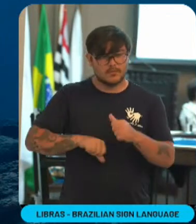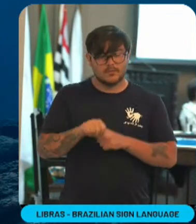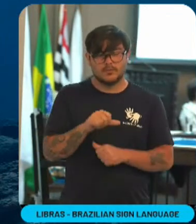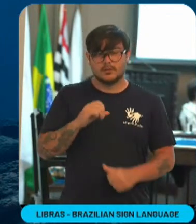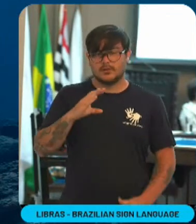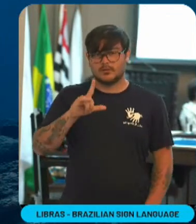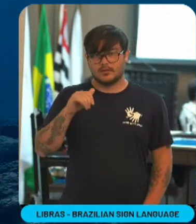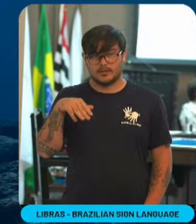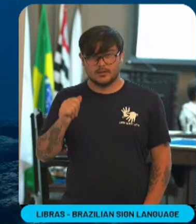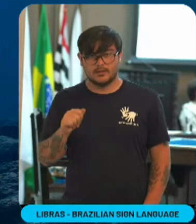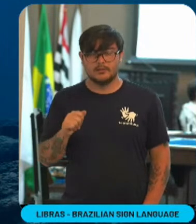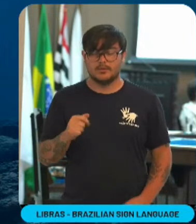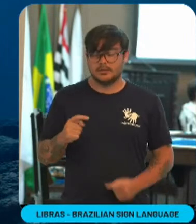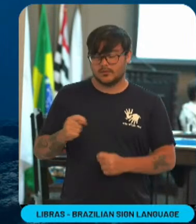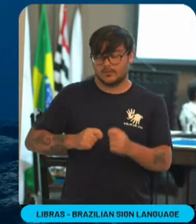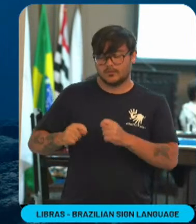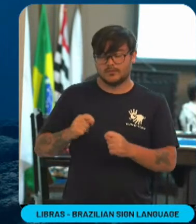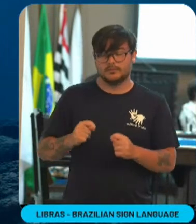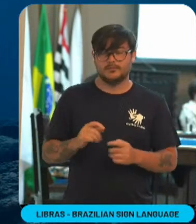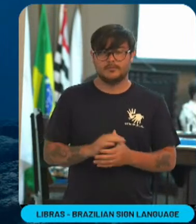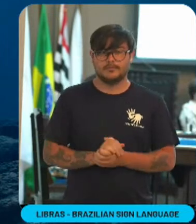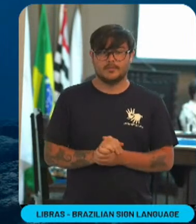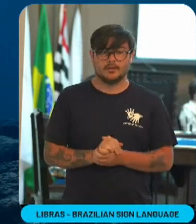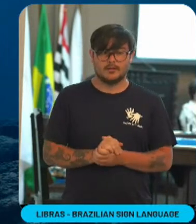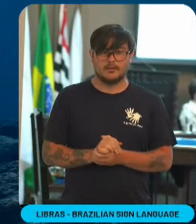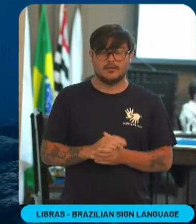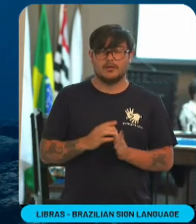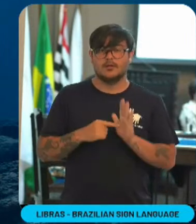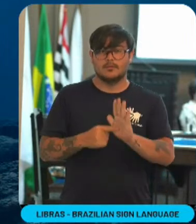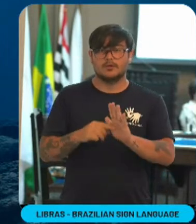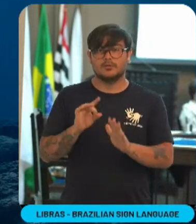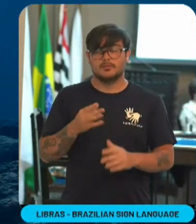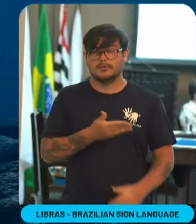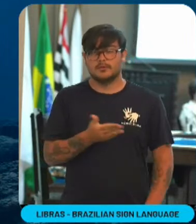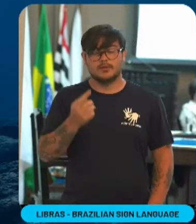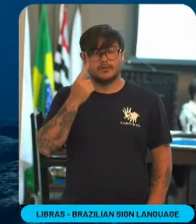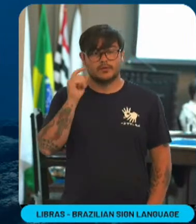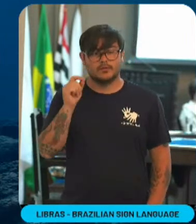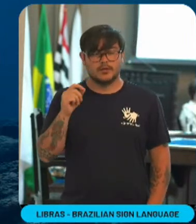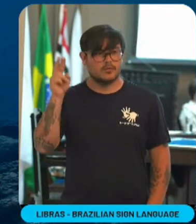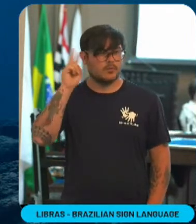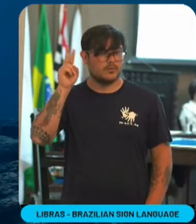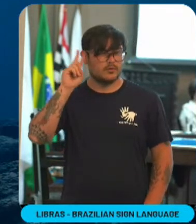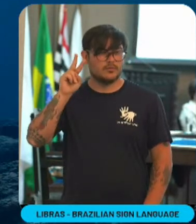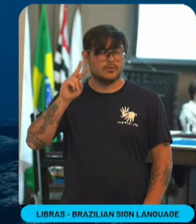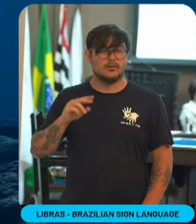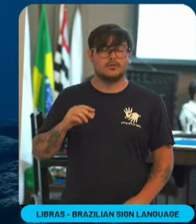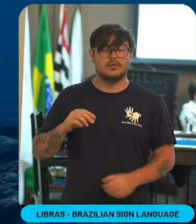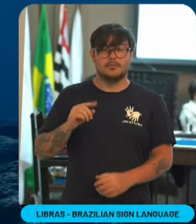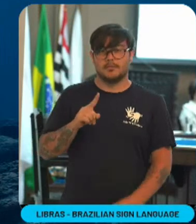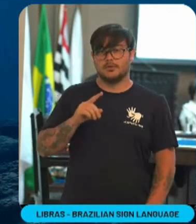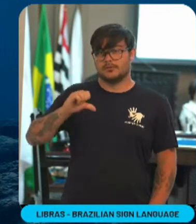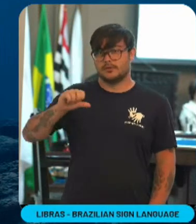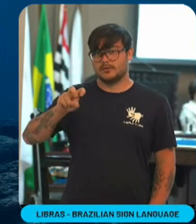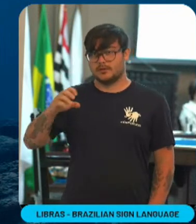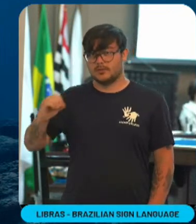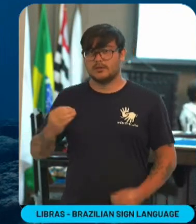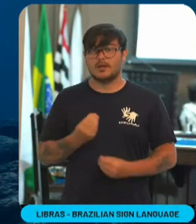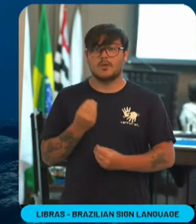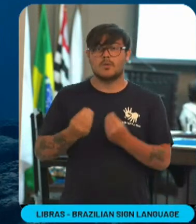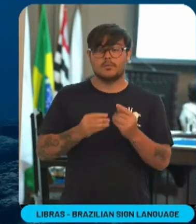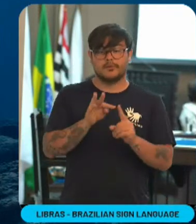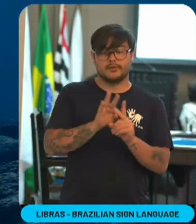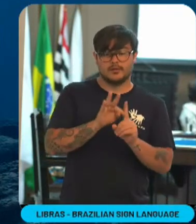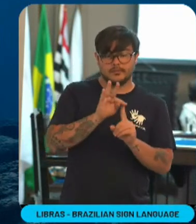lot in our economy and in our local economy. Here, just for you to see the history since